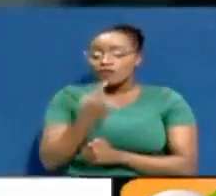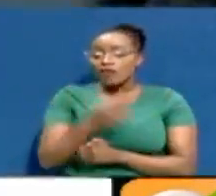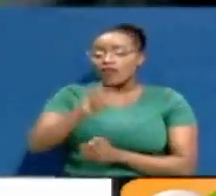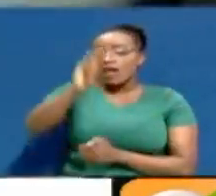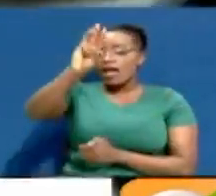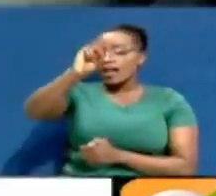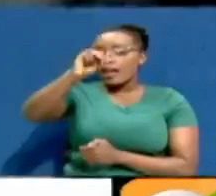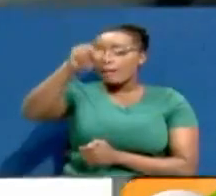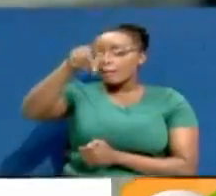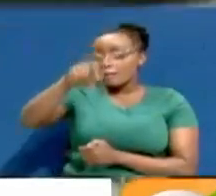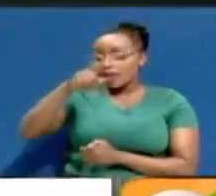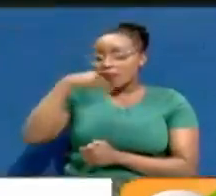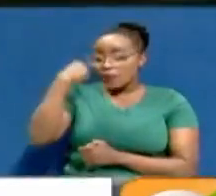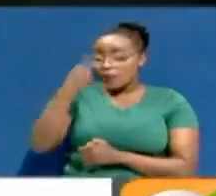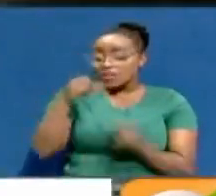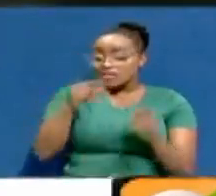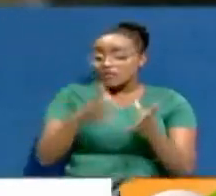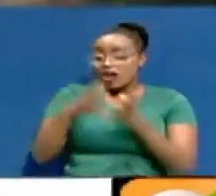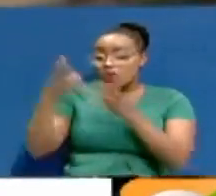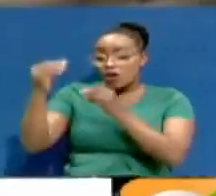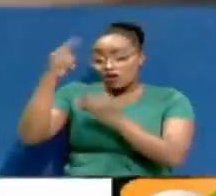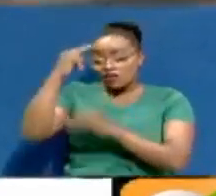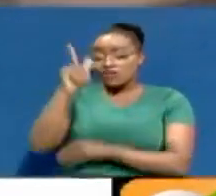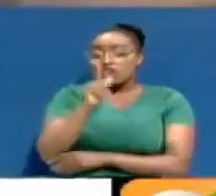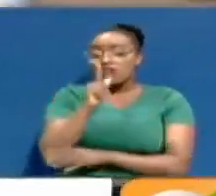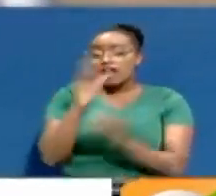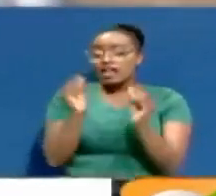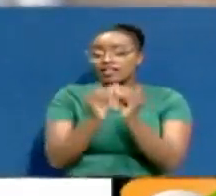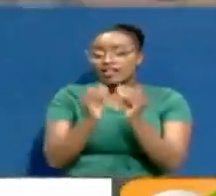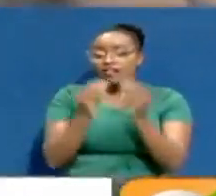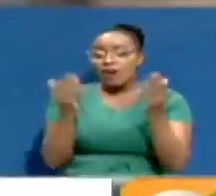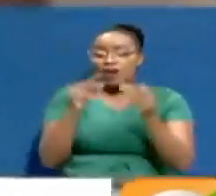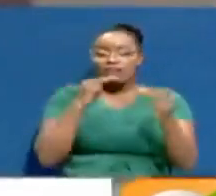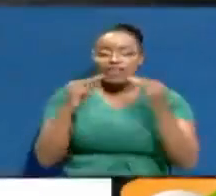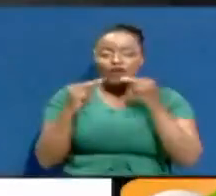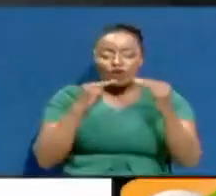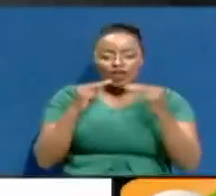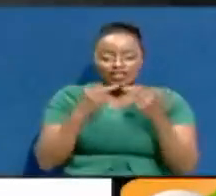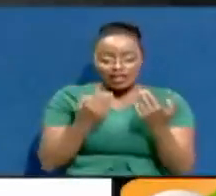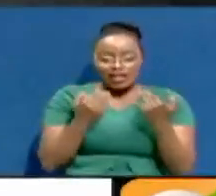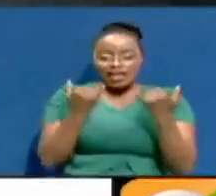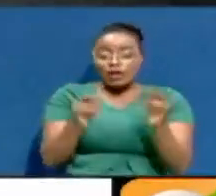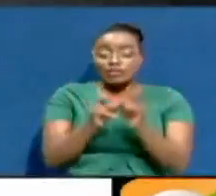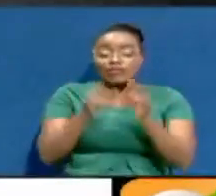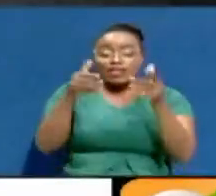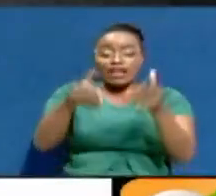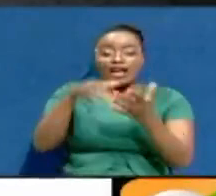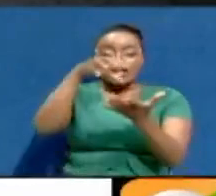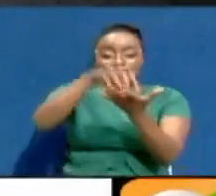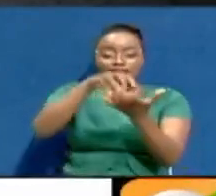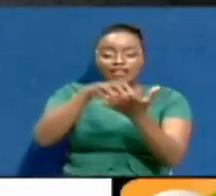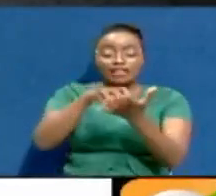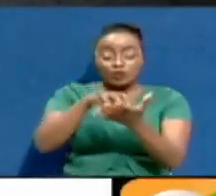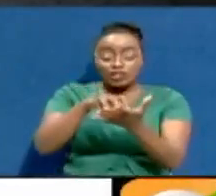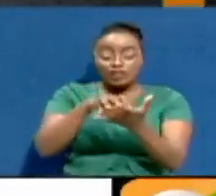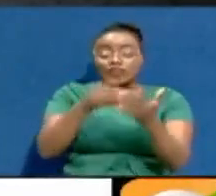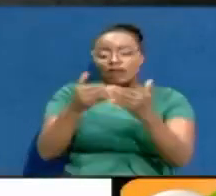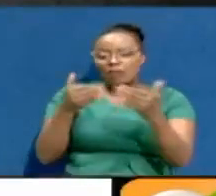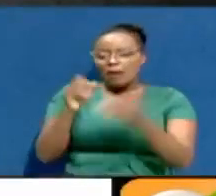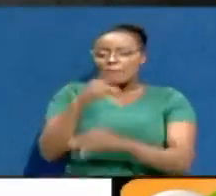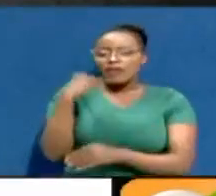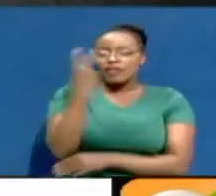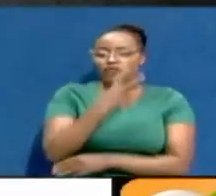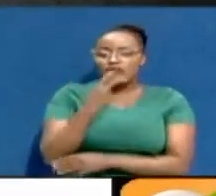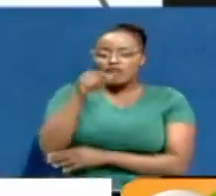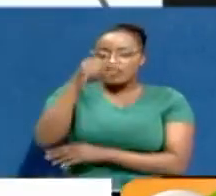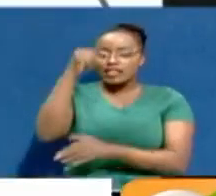a member of parliament who was headed for a lunch meeting at the hotel. Now, as the current situation stands, as early as